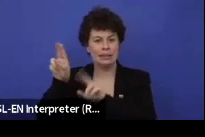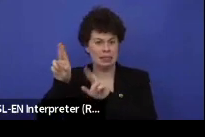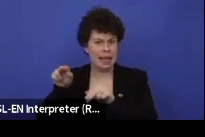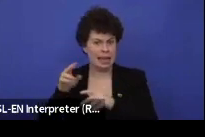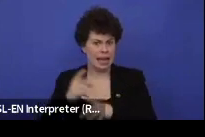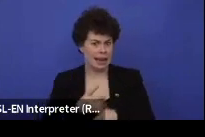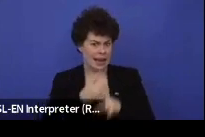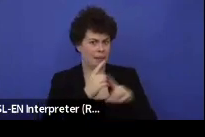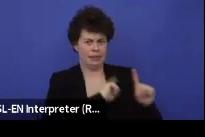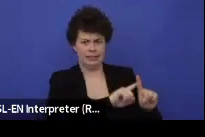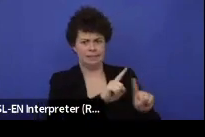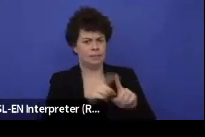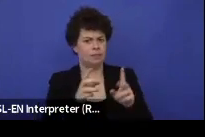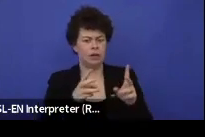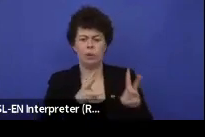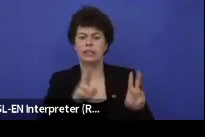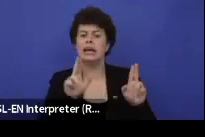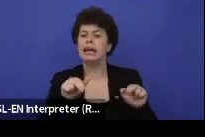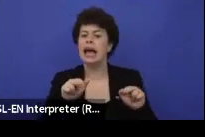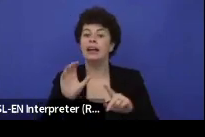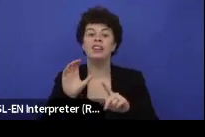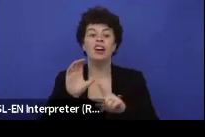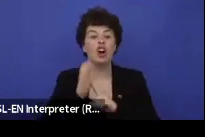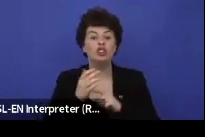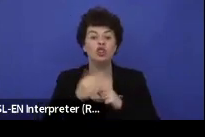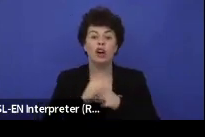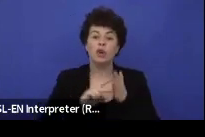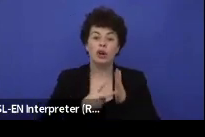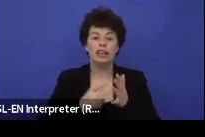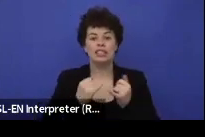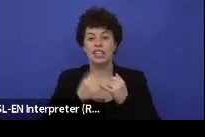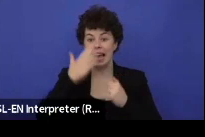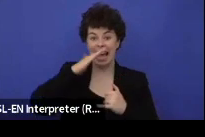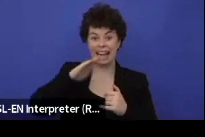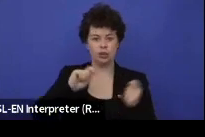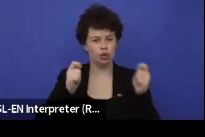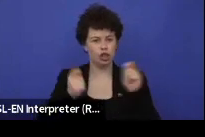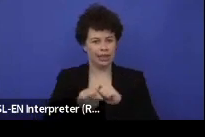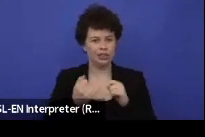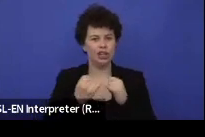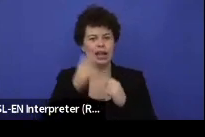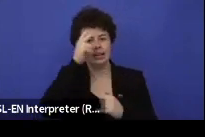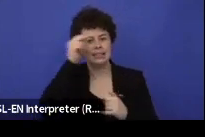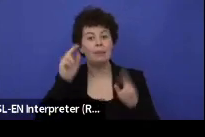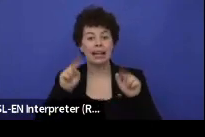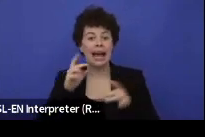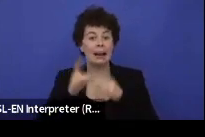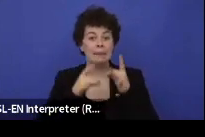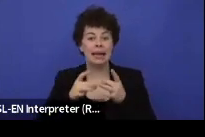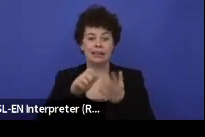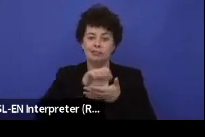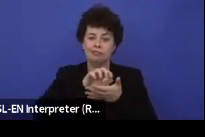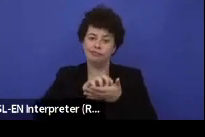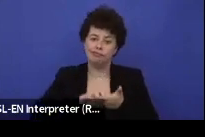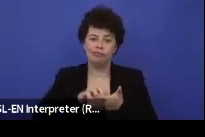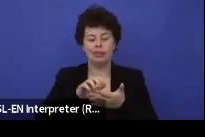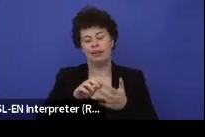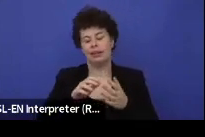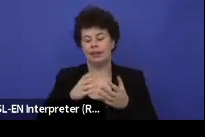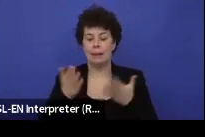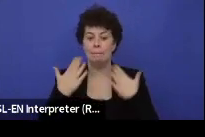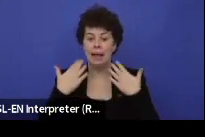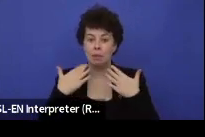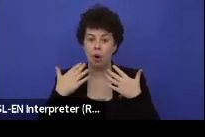change the culture of the organisation. For example, they can put menopause policies in place. They can